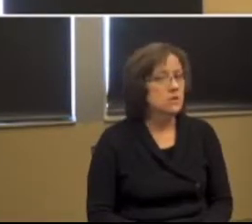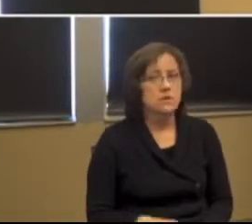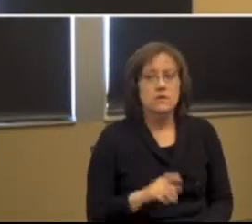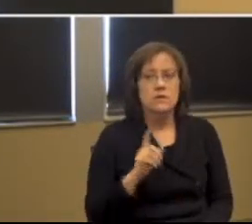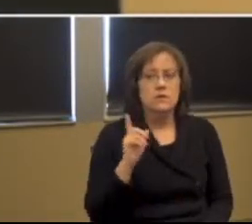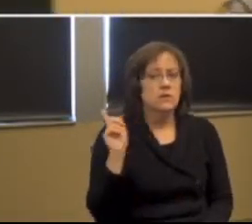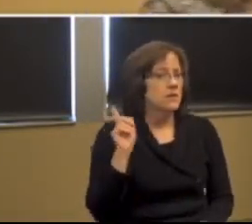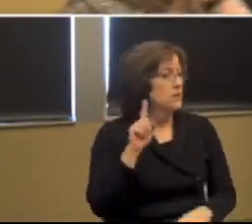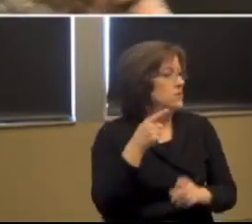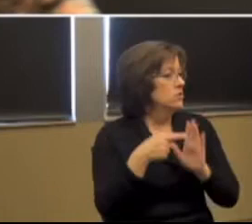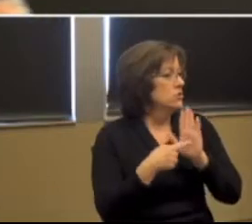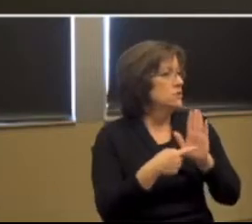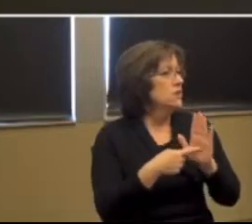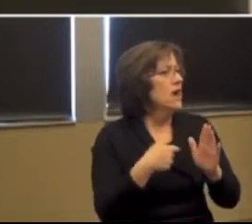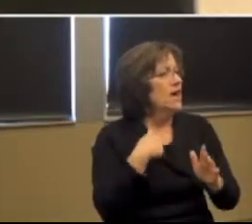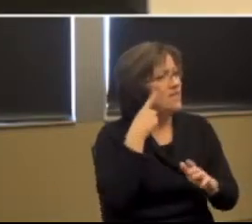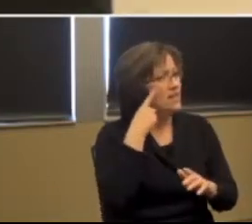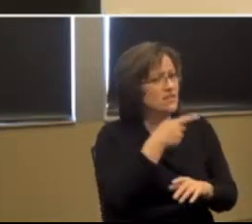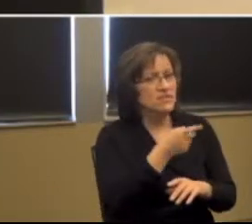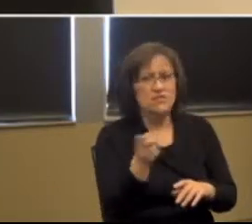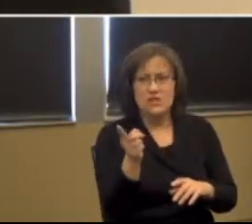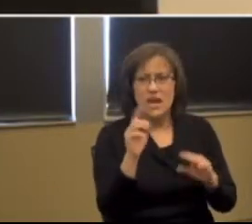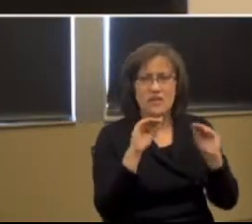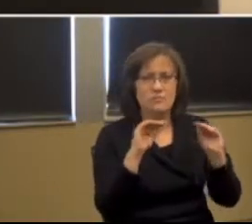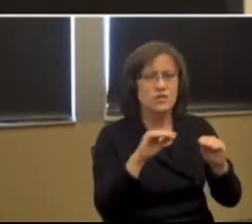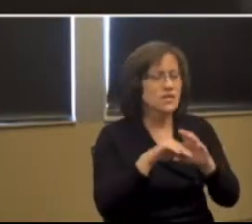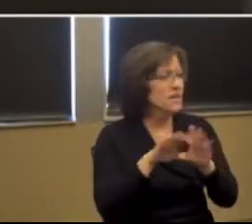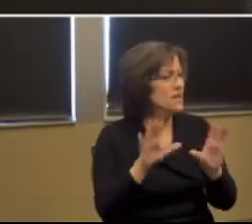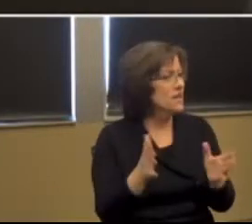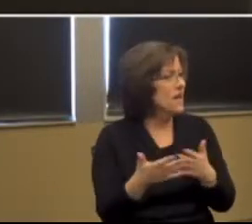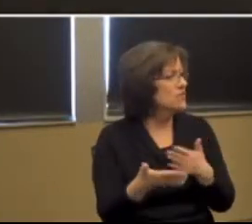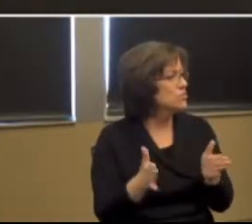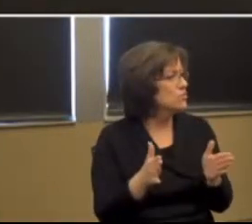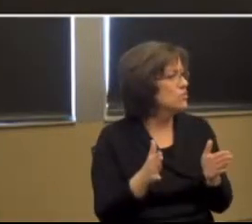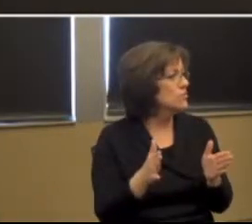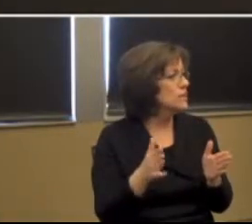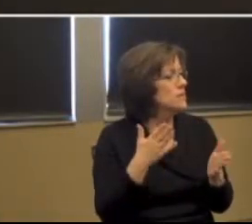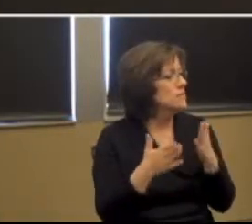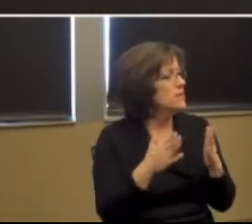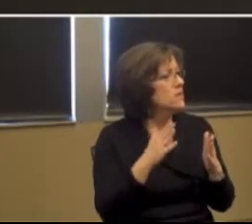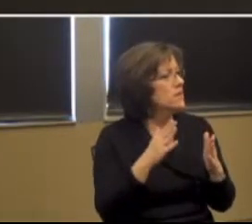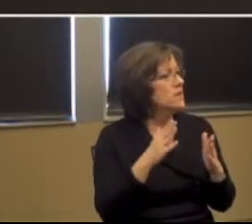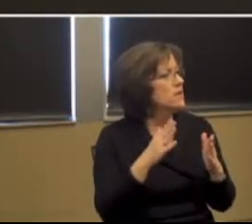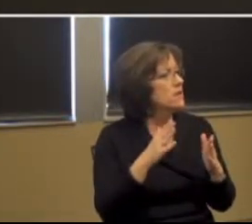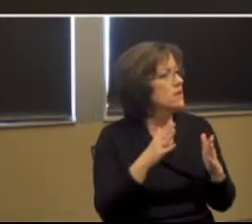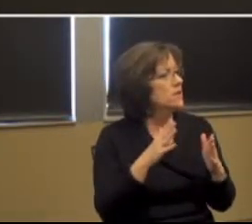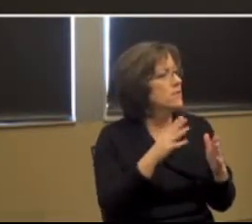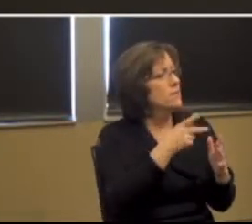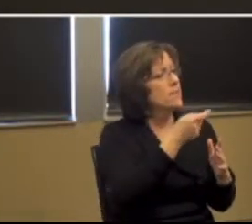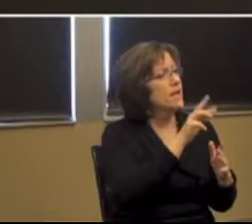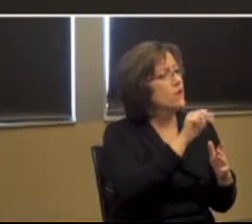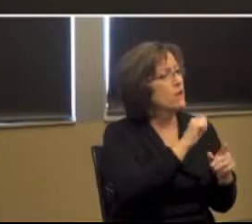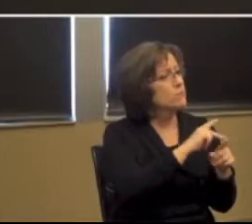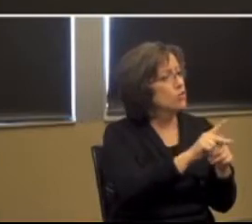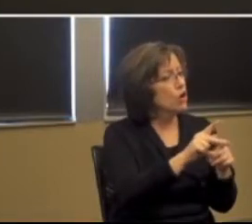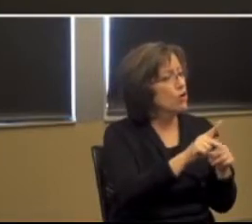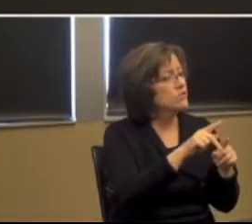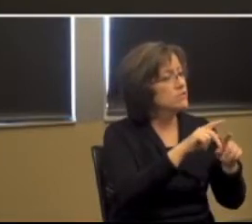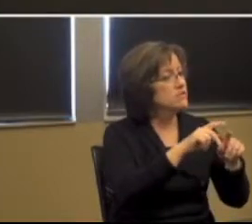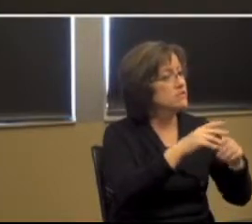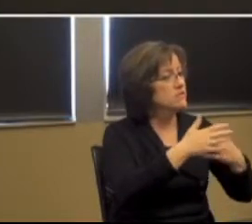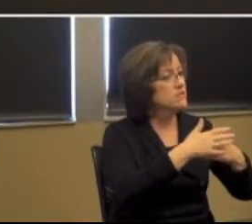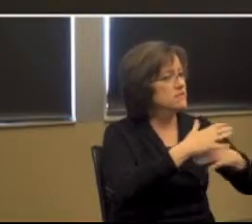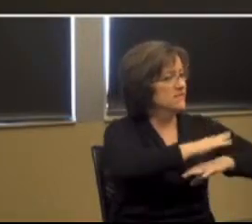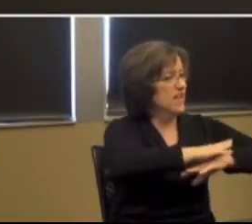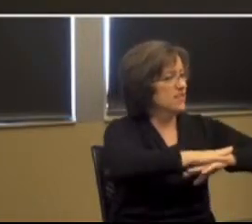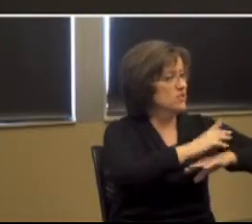And this is just an example of, I think you guys put this in a classroom, that near the paraprofessionals station where